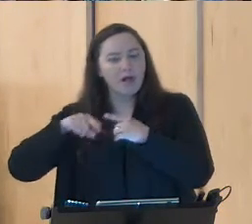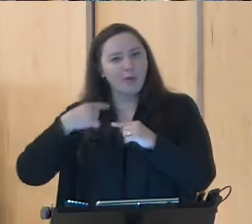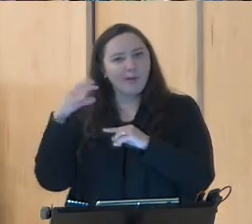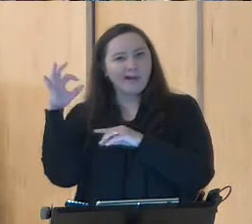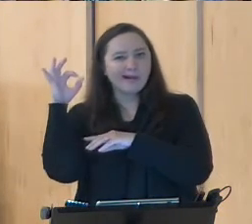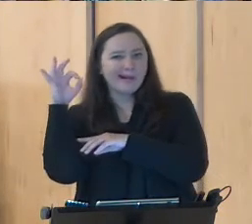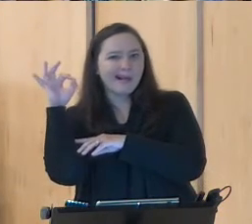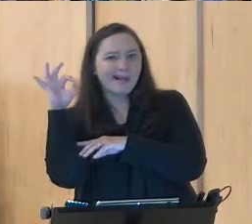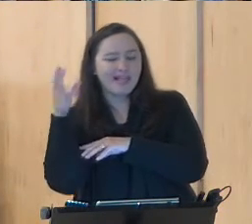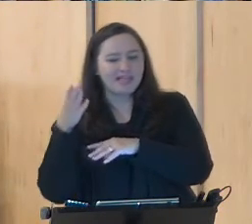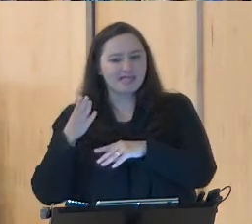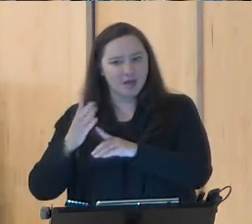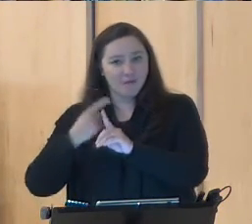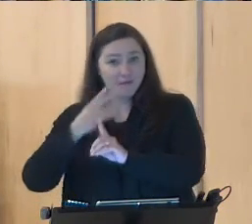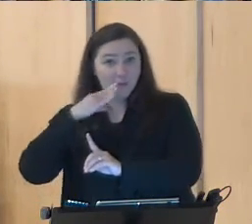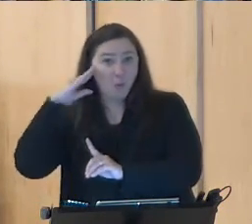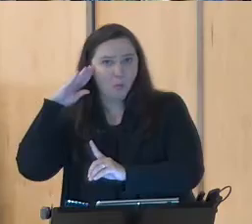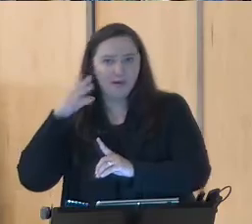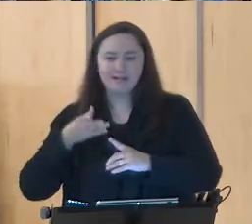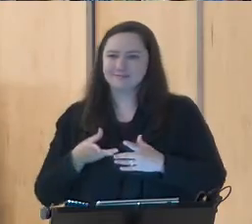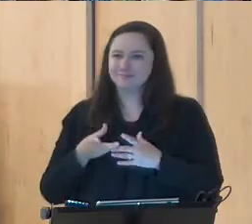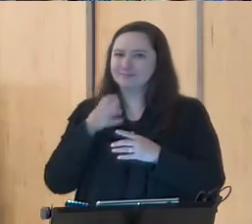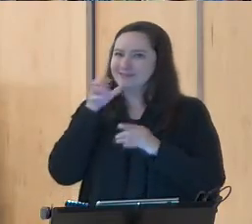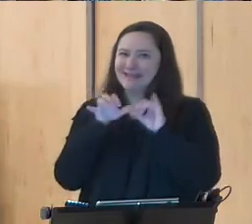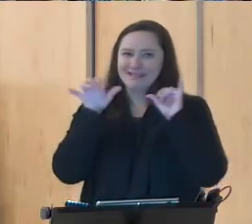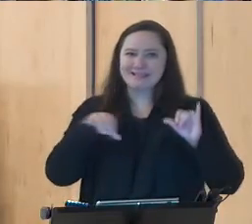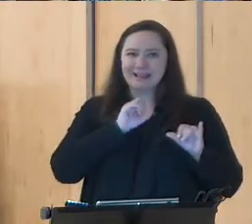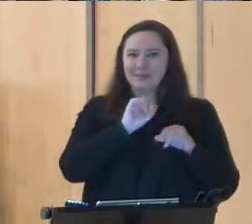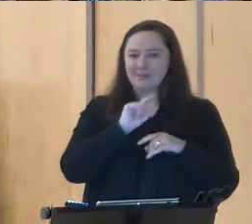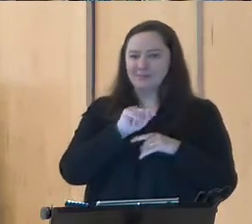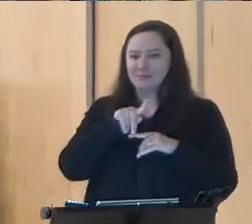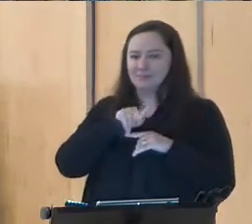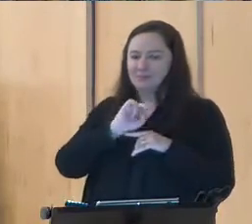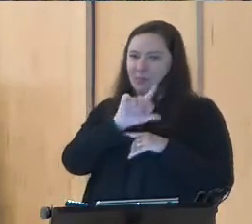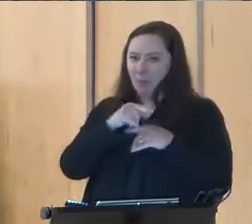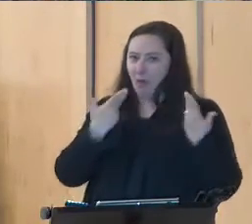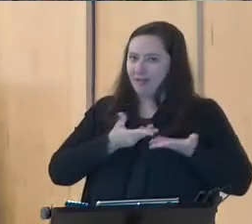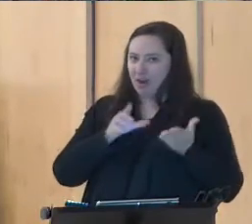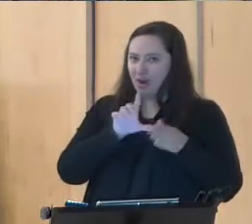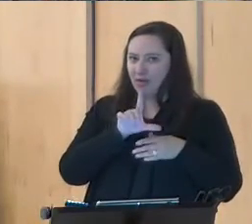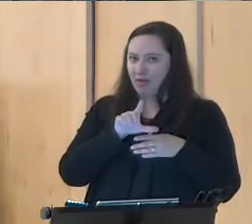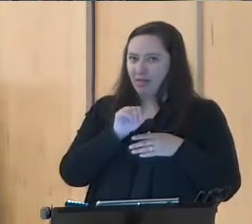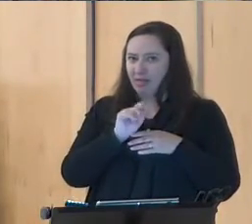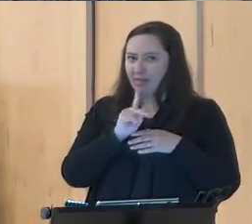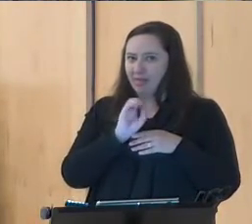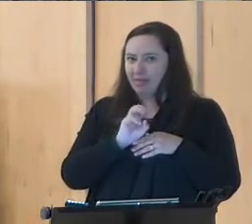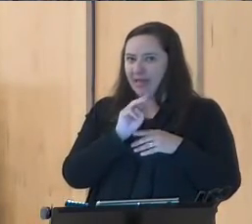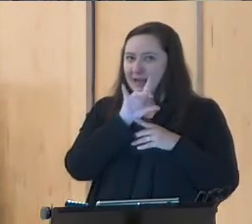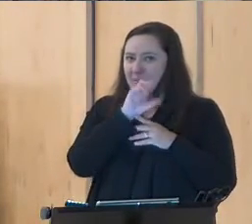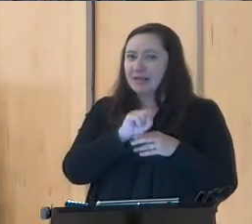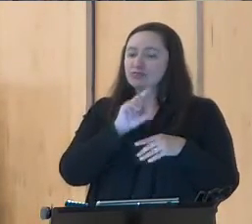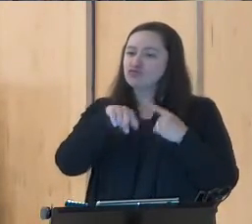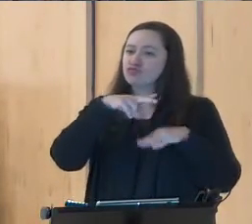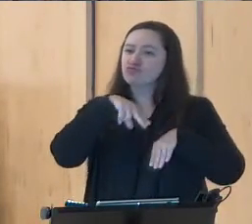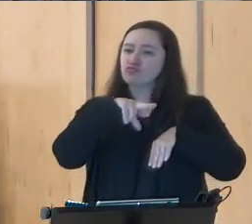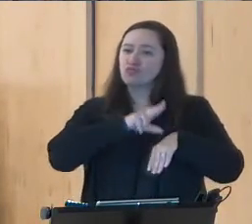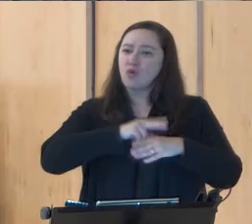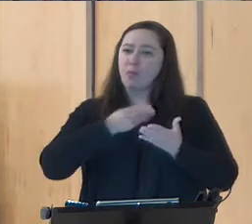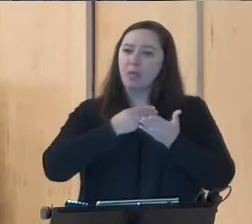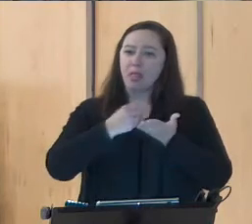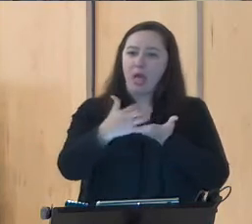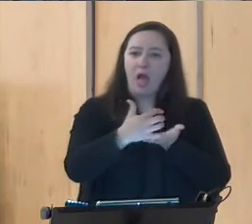sermon there. Unlike St. Paul Lutheran Church in Lake Mills, which usually gathers a door offering for a son